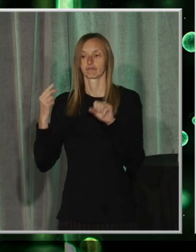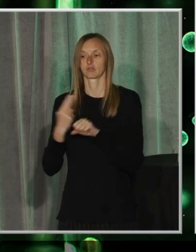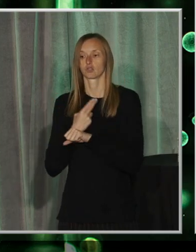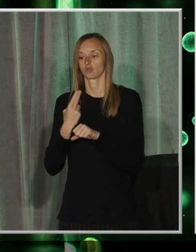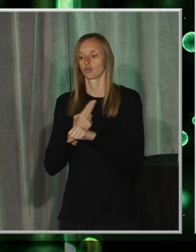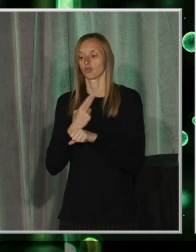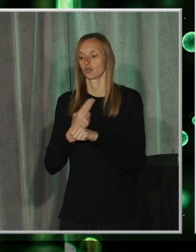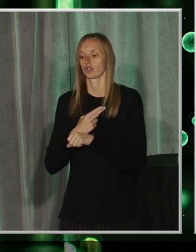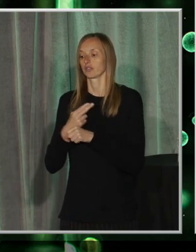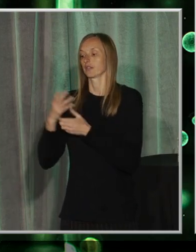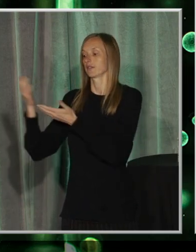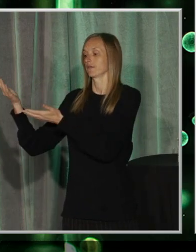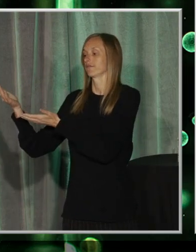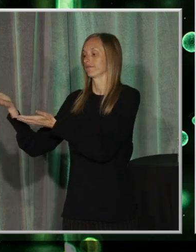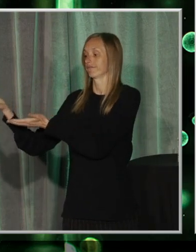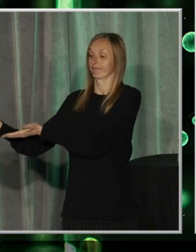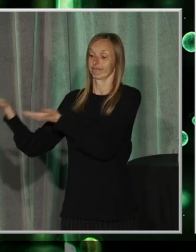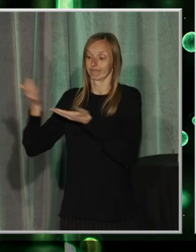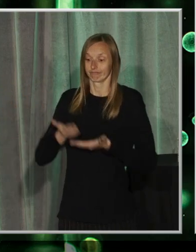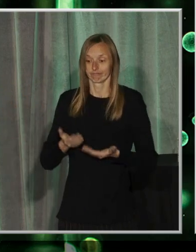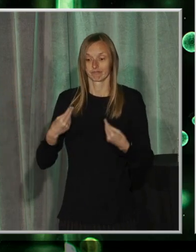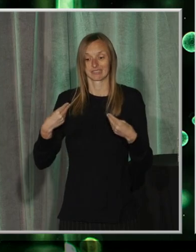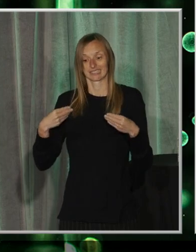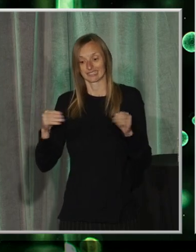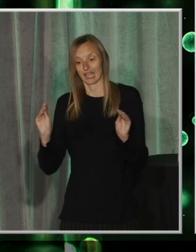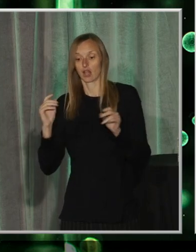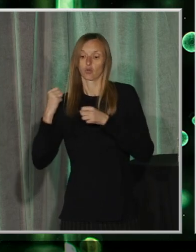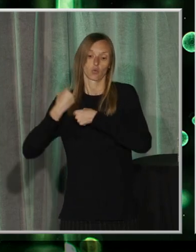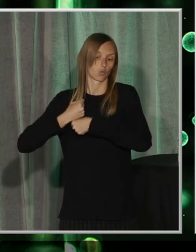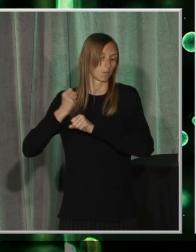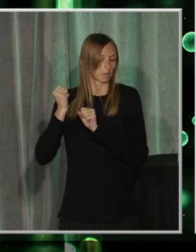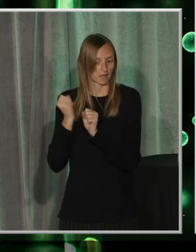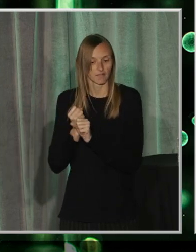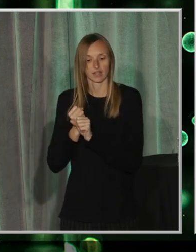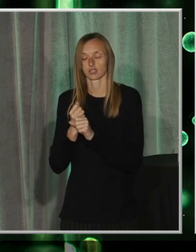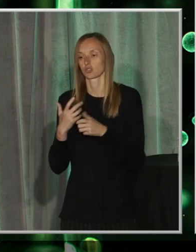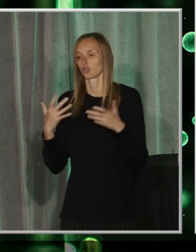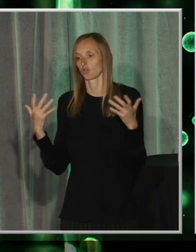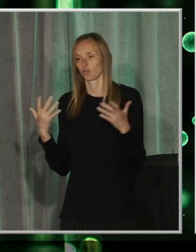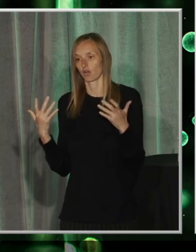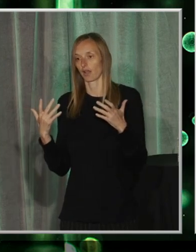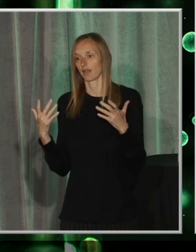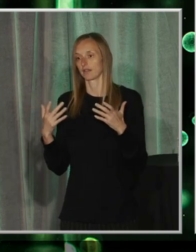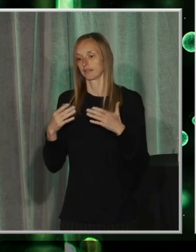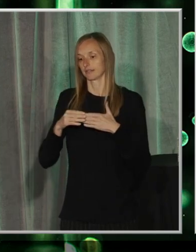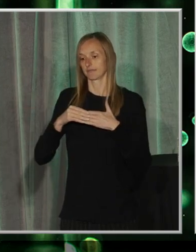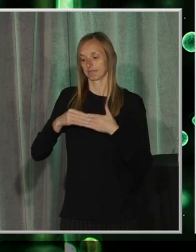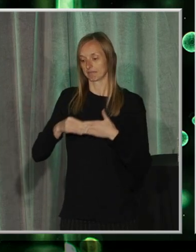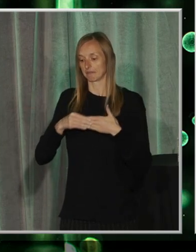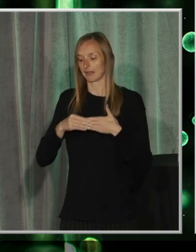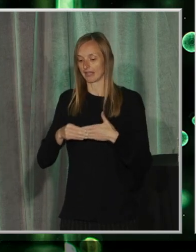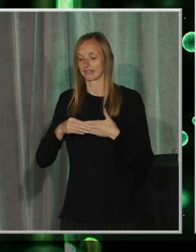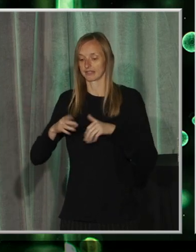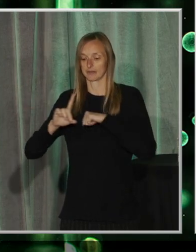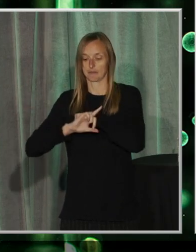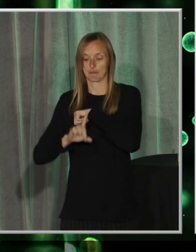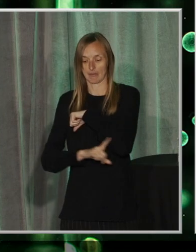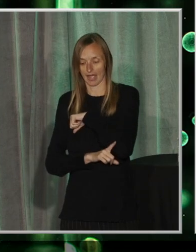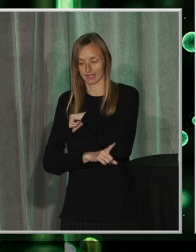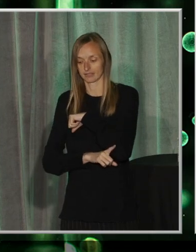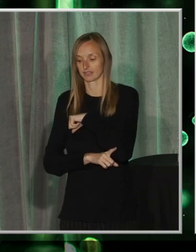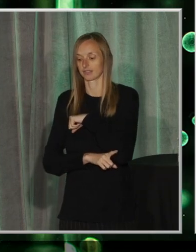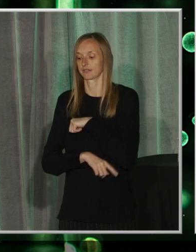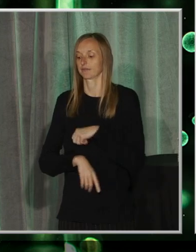the imports, the sale, and even the manufacture of polythene bags or plastic bags in other